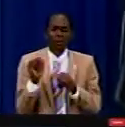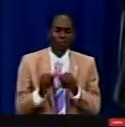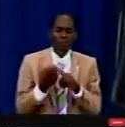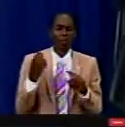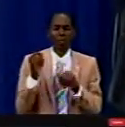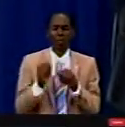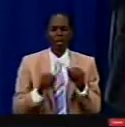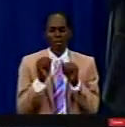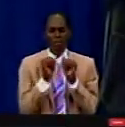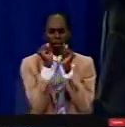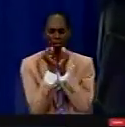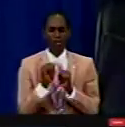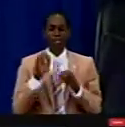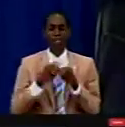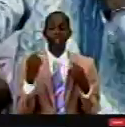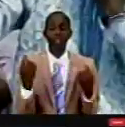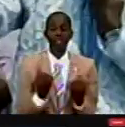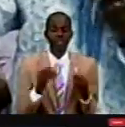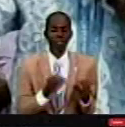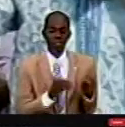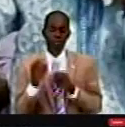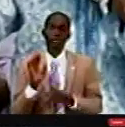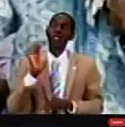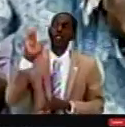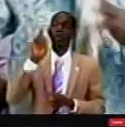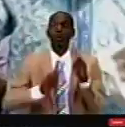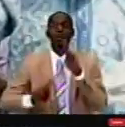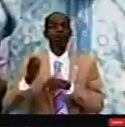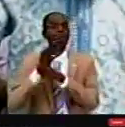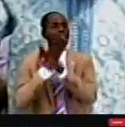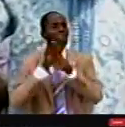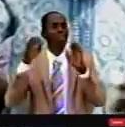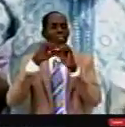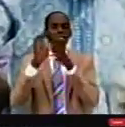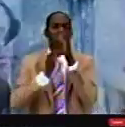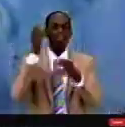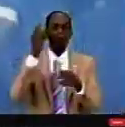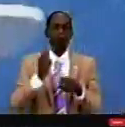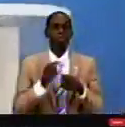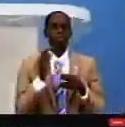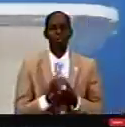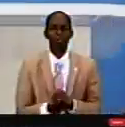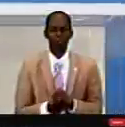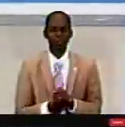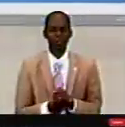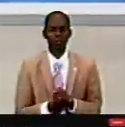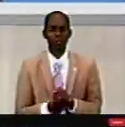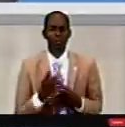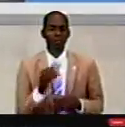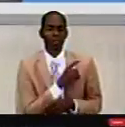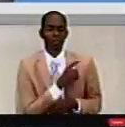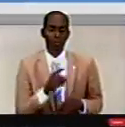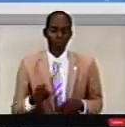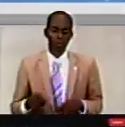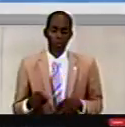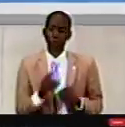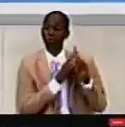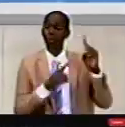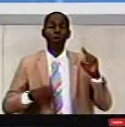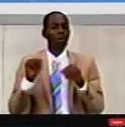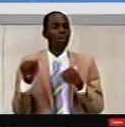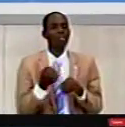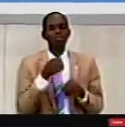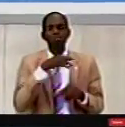set your people free in Jesus name Lord any family there any sickness there